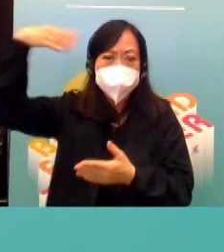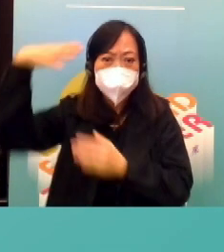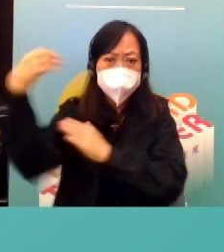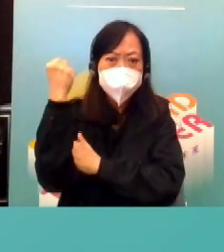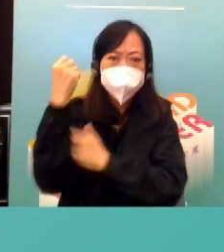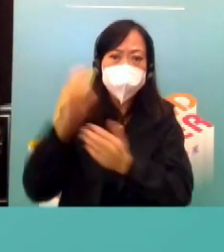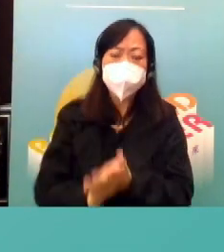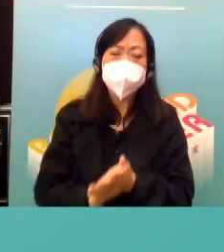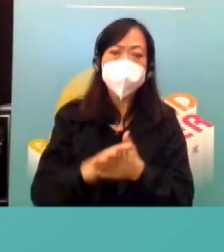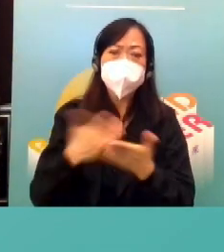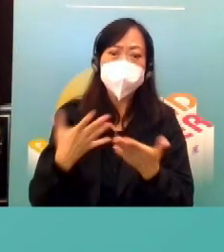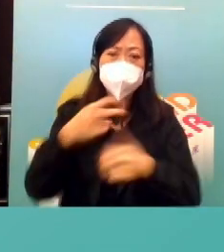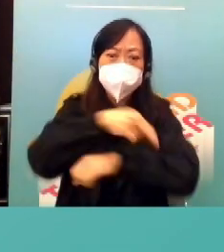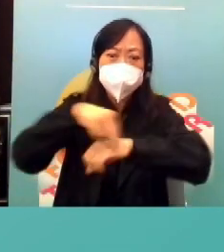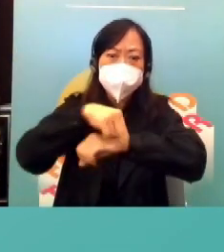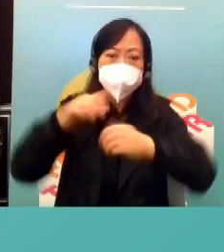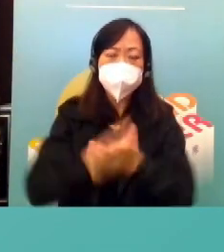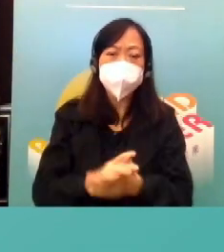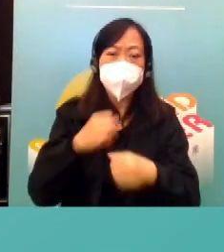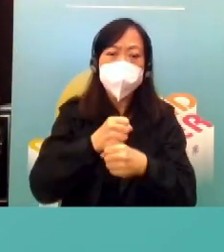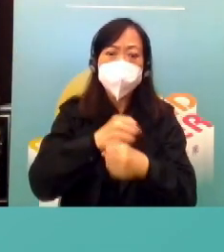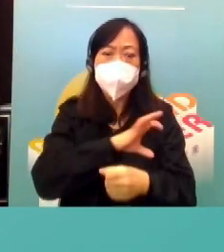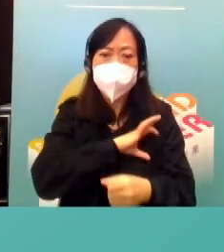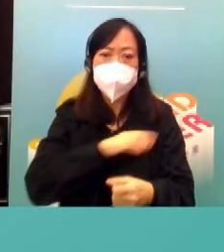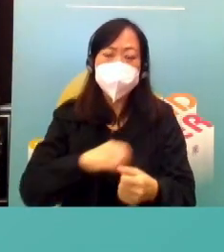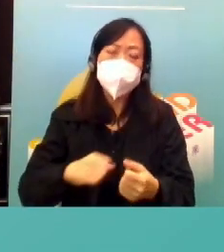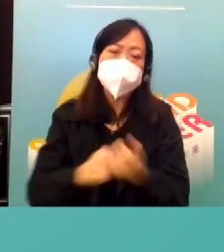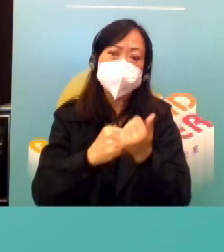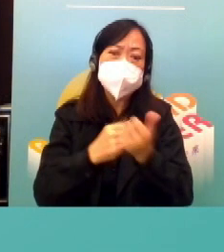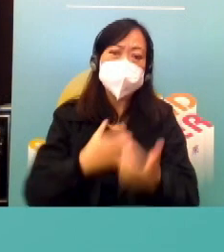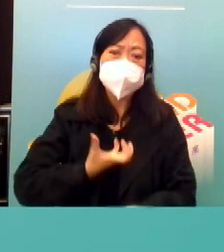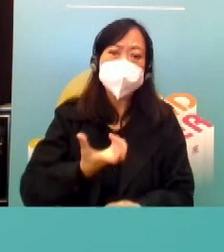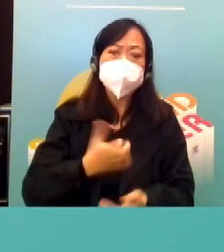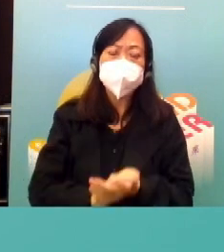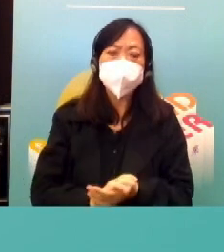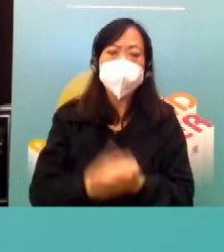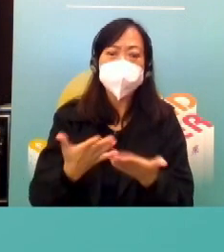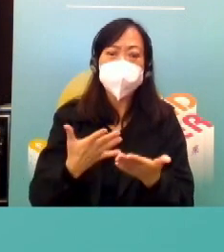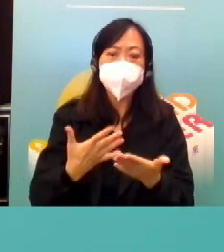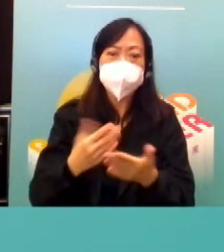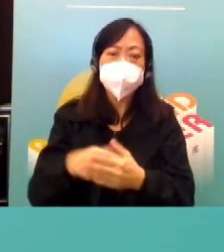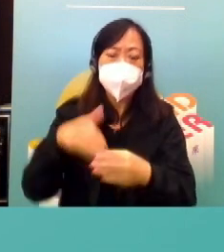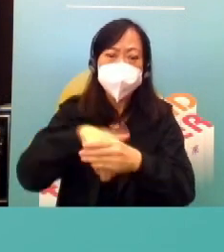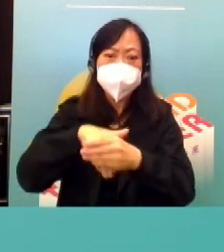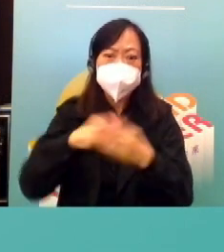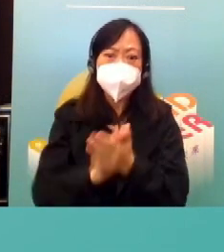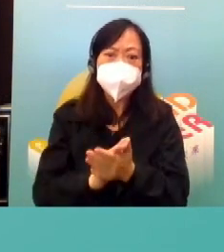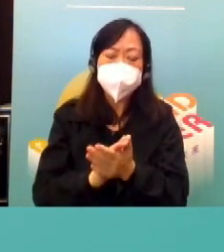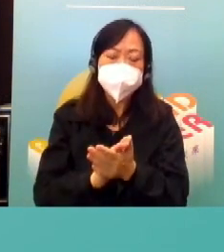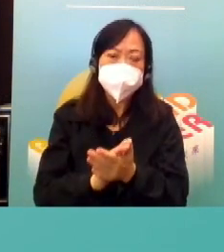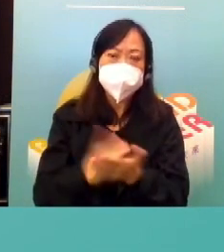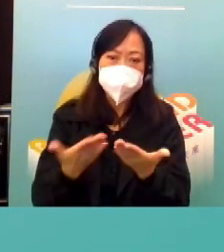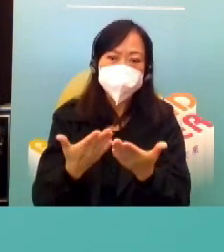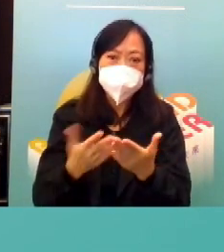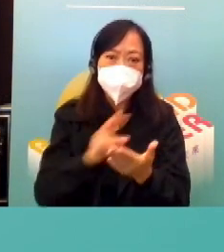capital investment, we can demonstrate solar PV systems as a community